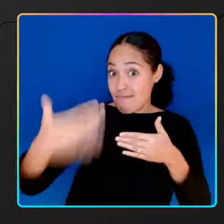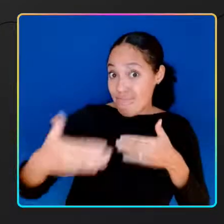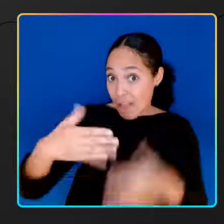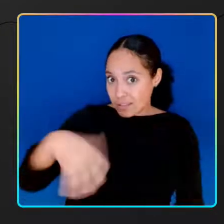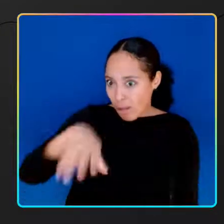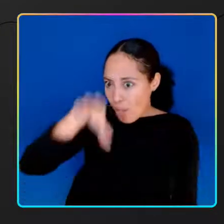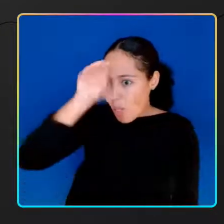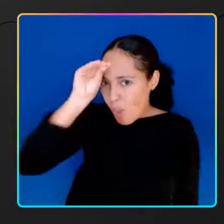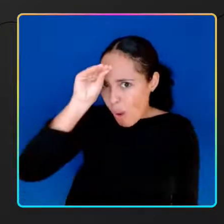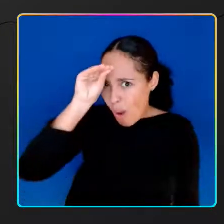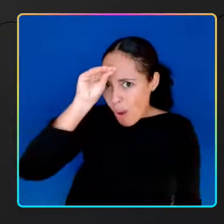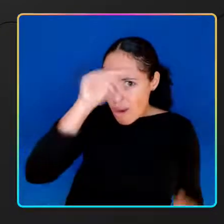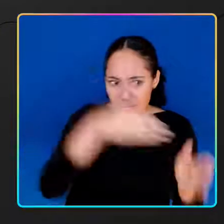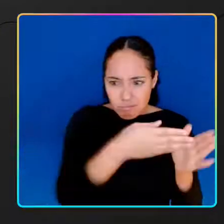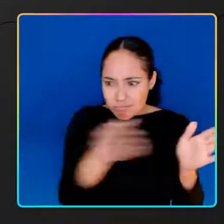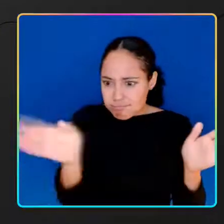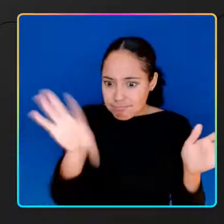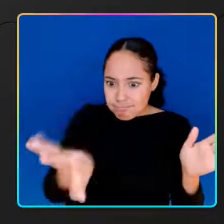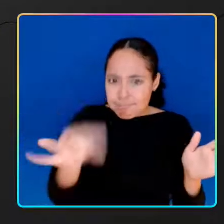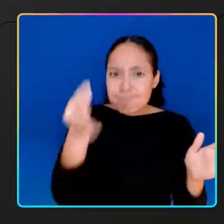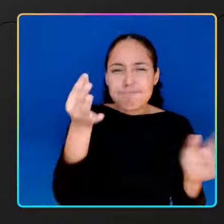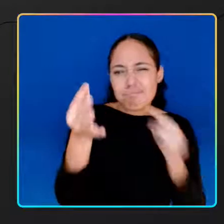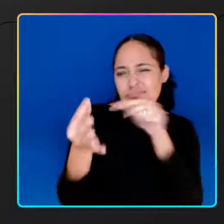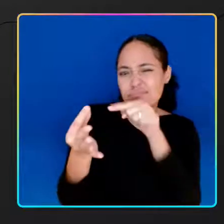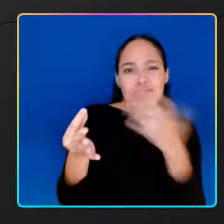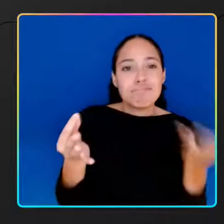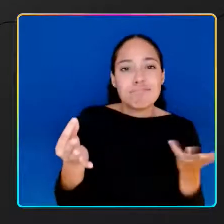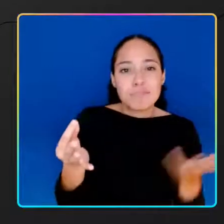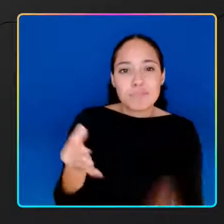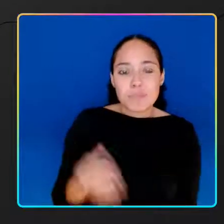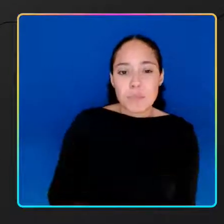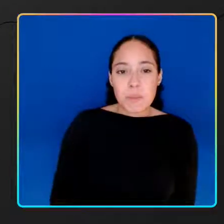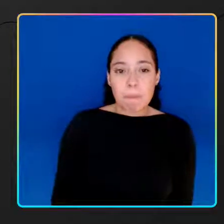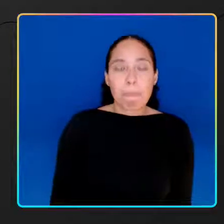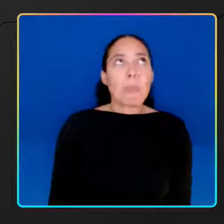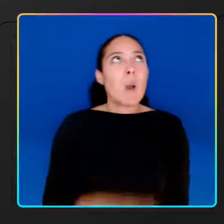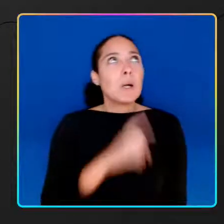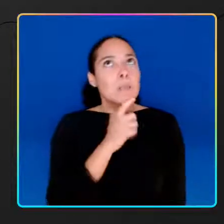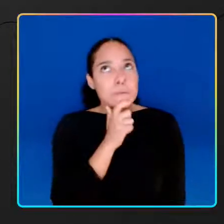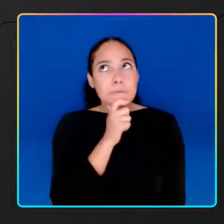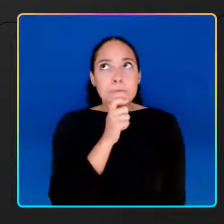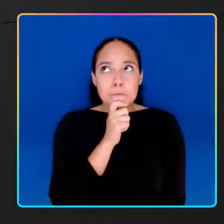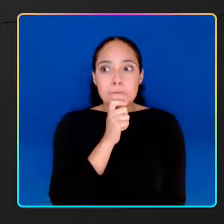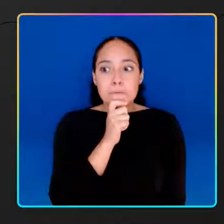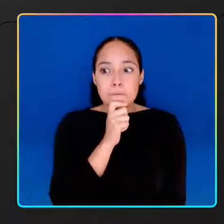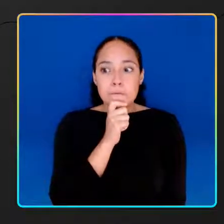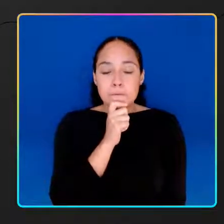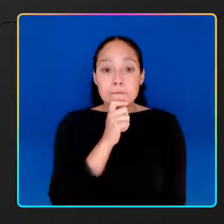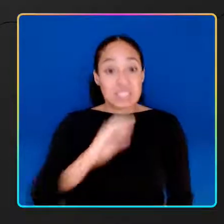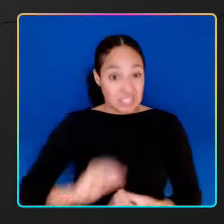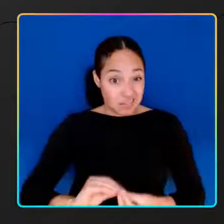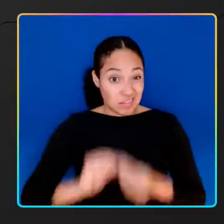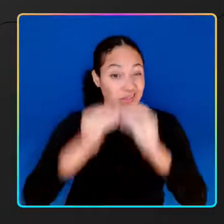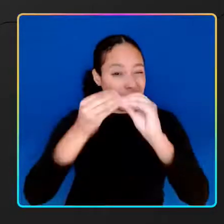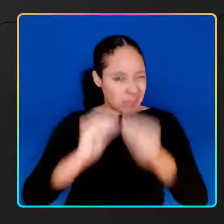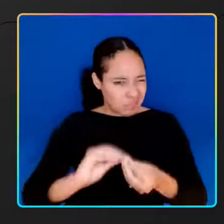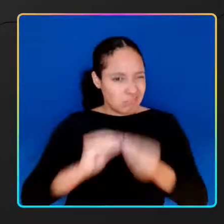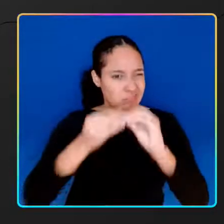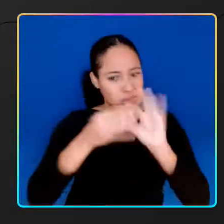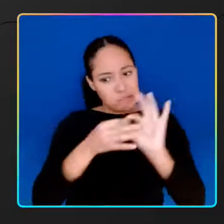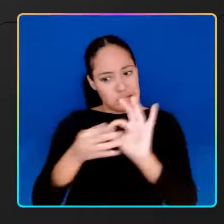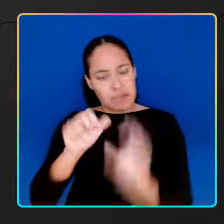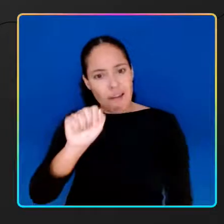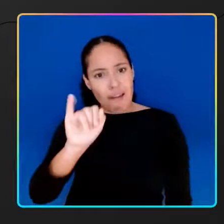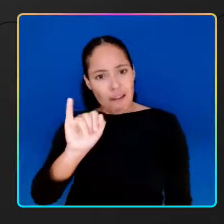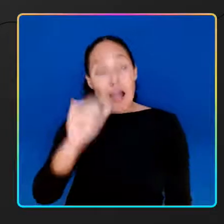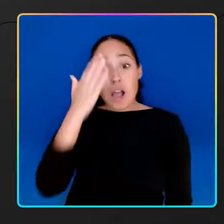I'm a bit kind of away from the development of the AI. I mean that I know Python, but how to use it because I'm